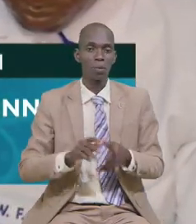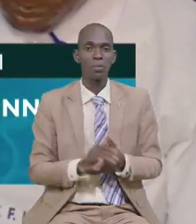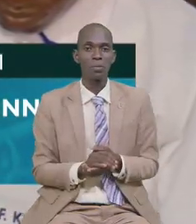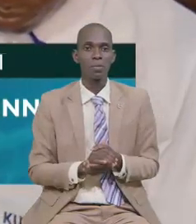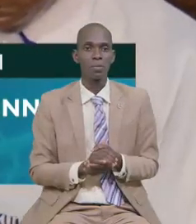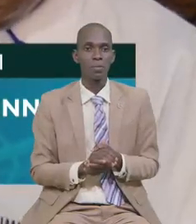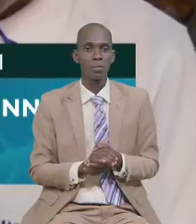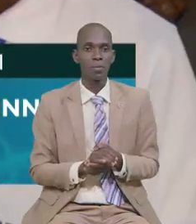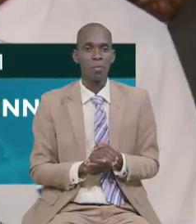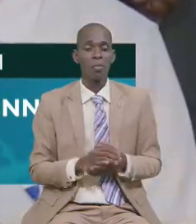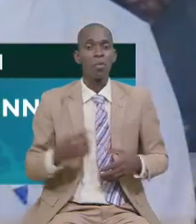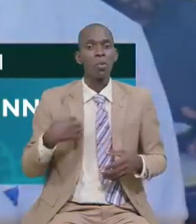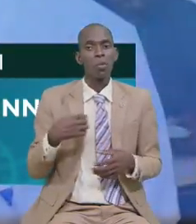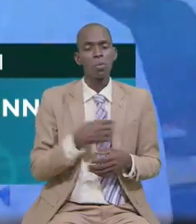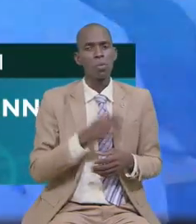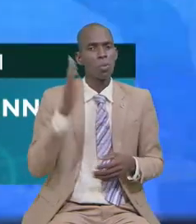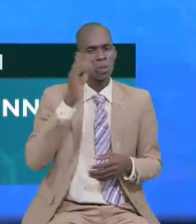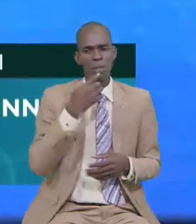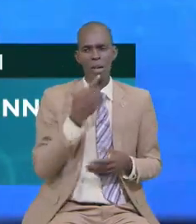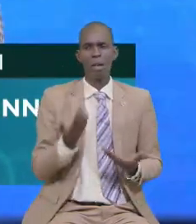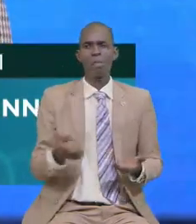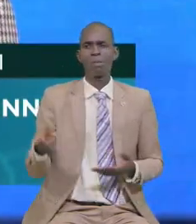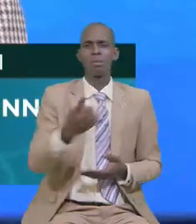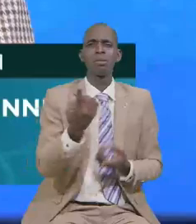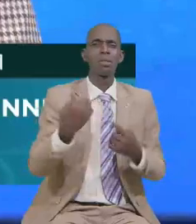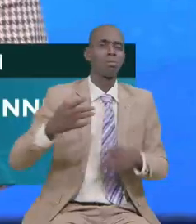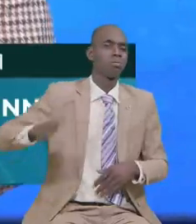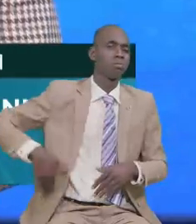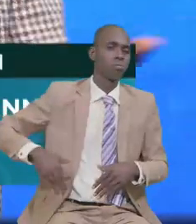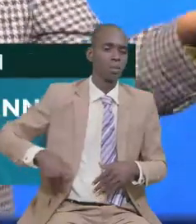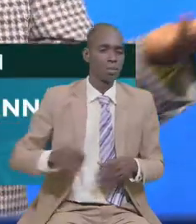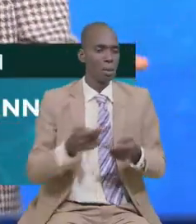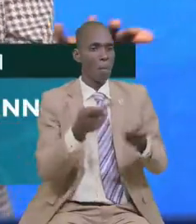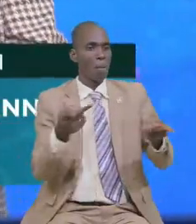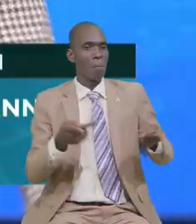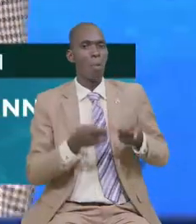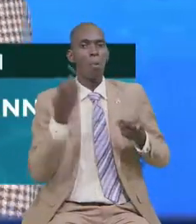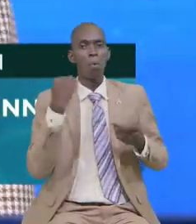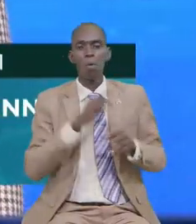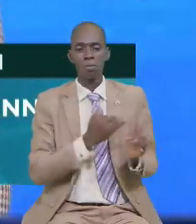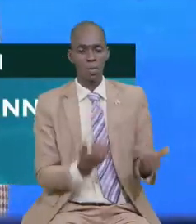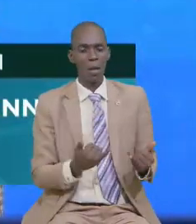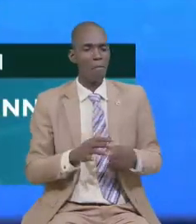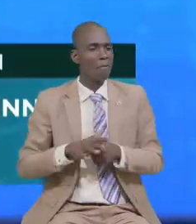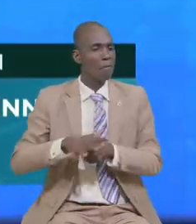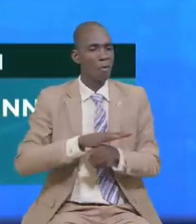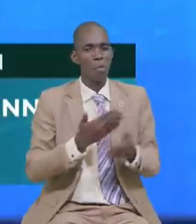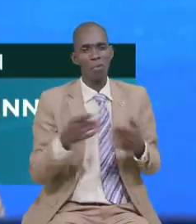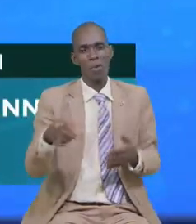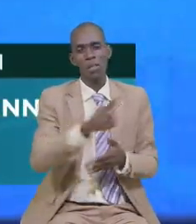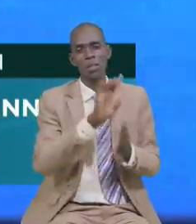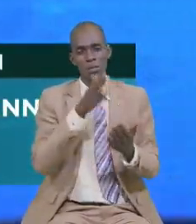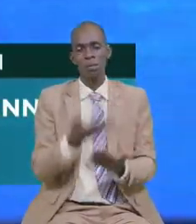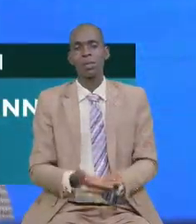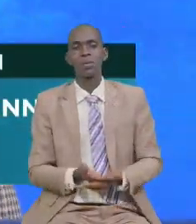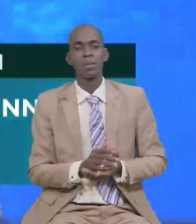We will say they came late. The place was already filled up before they came.